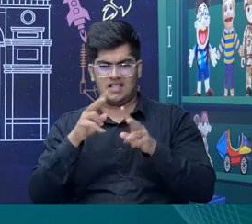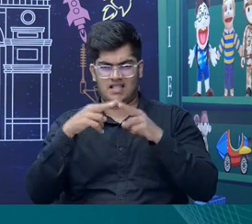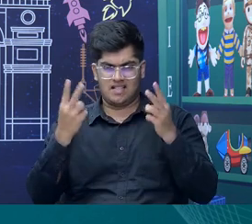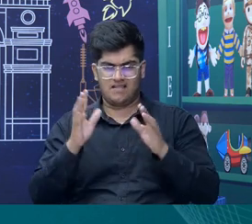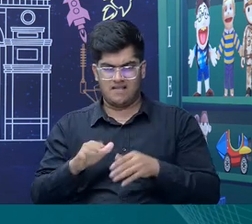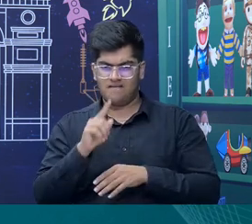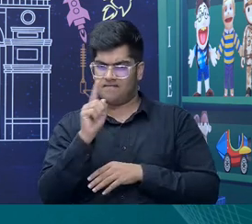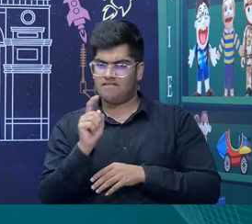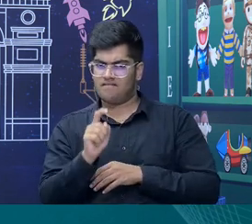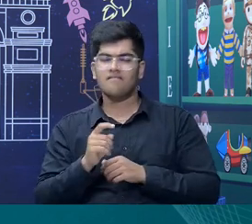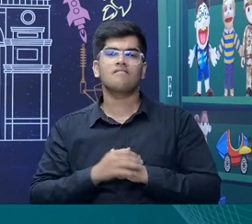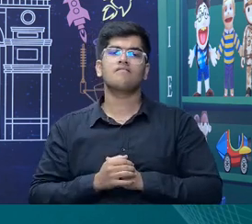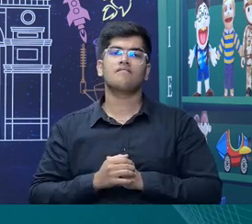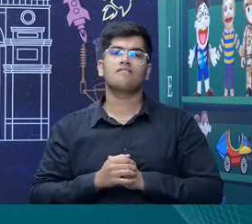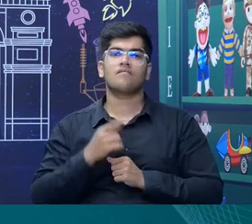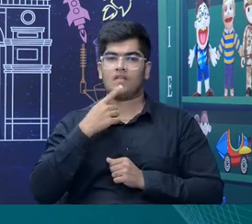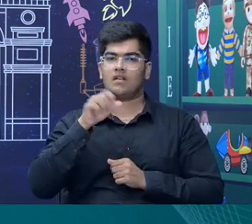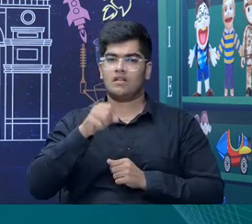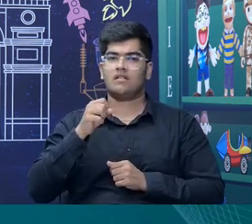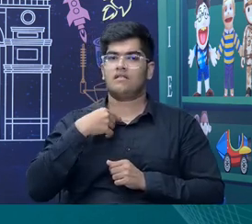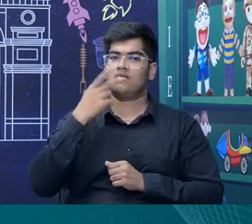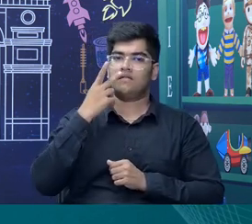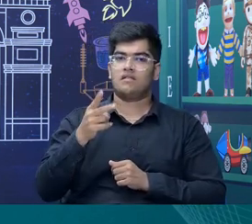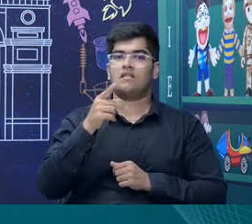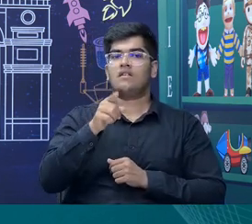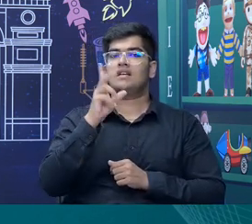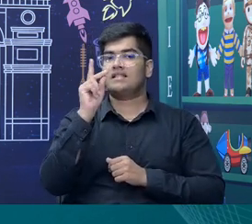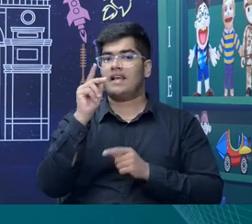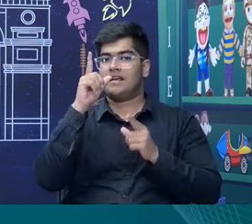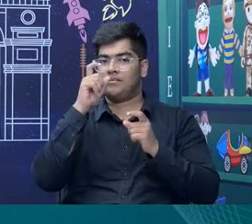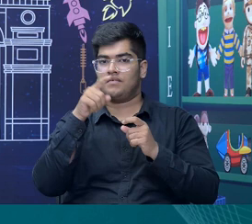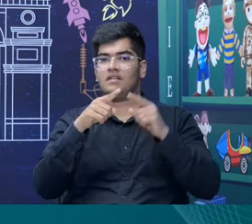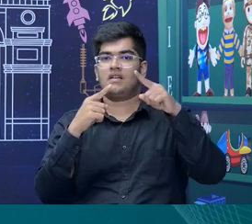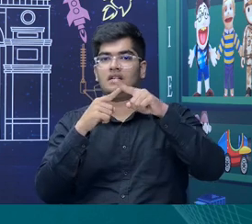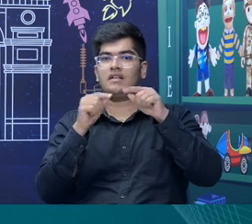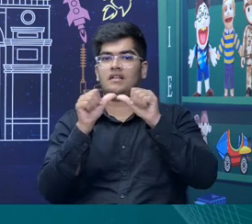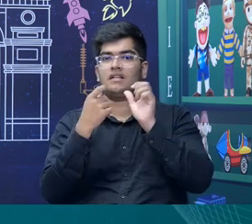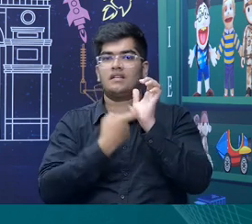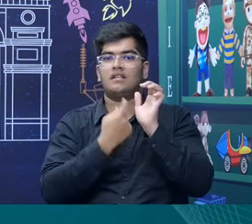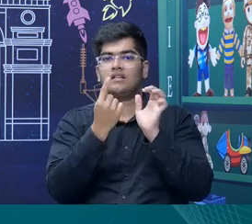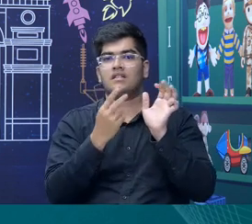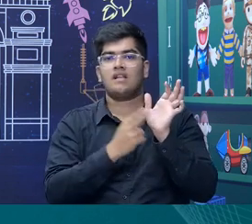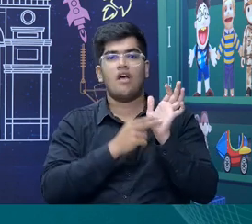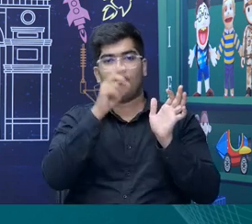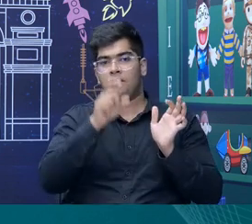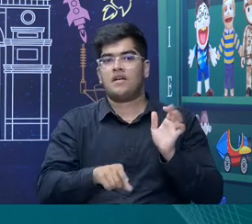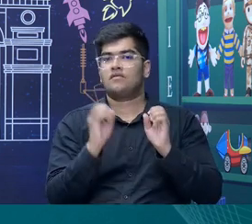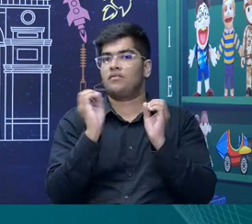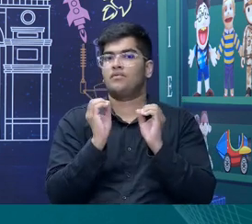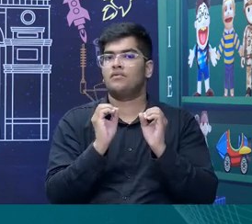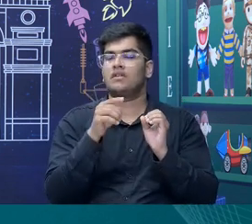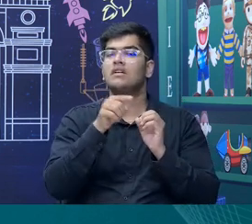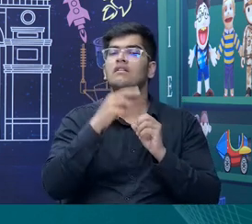ma'am we can easily figure out tarun is missing in second picture mom so now what could be the reason for this